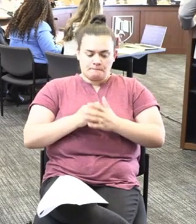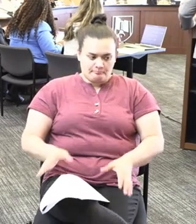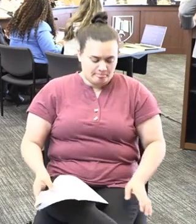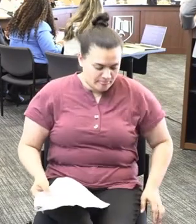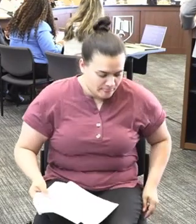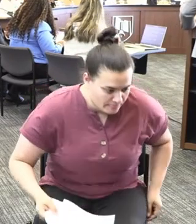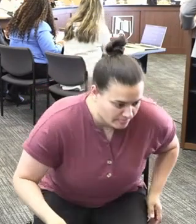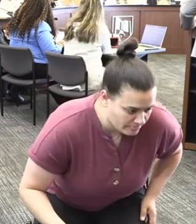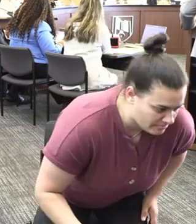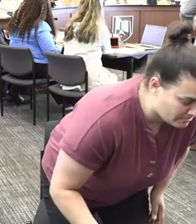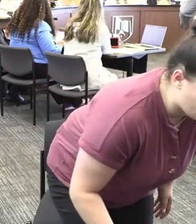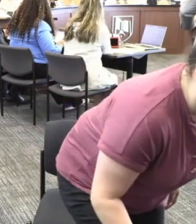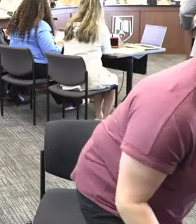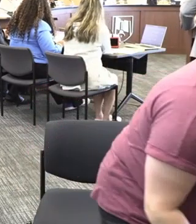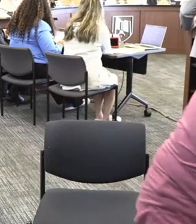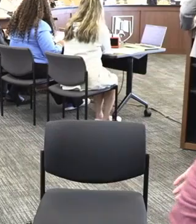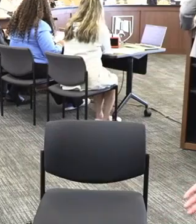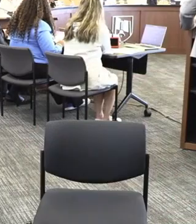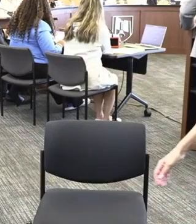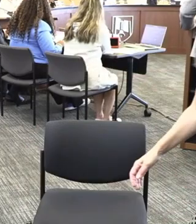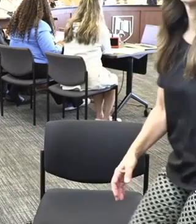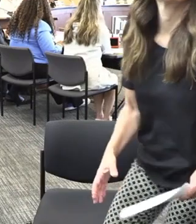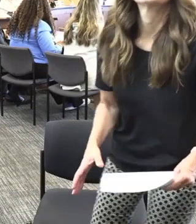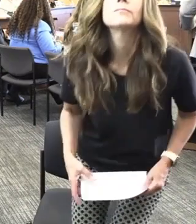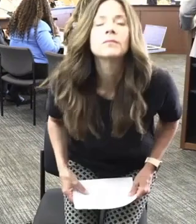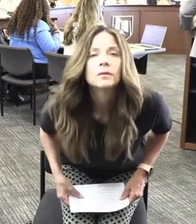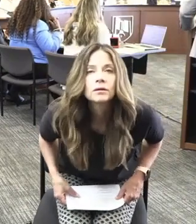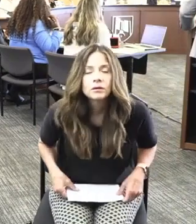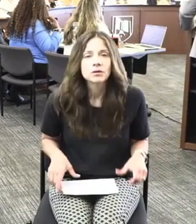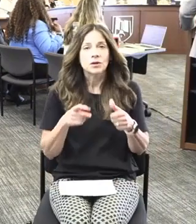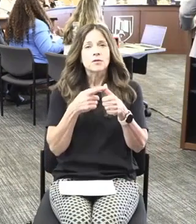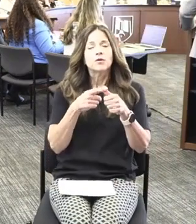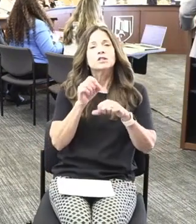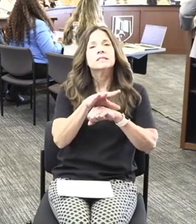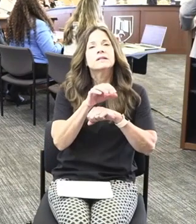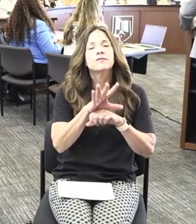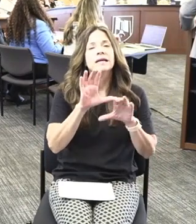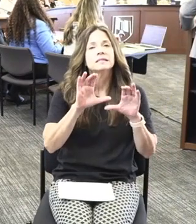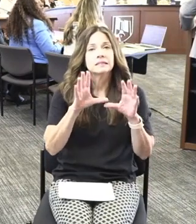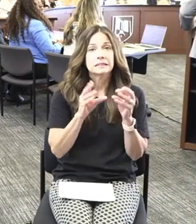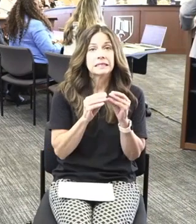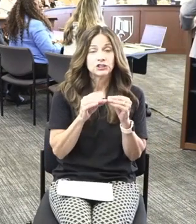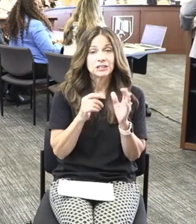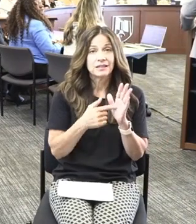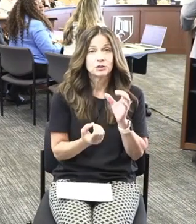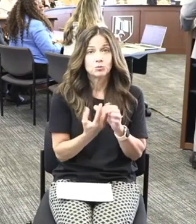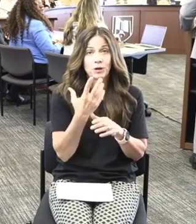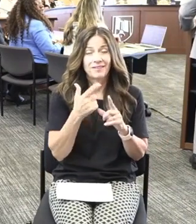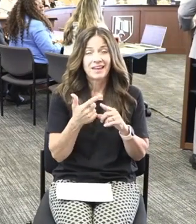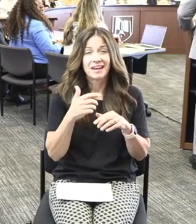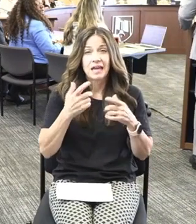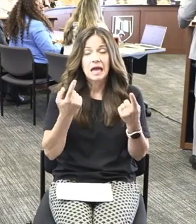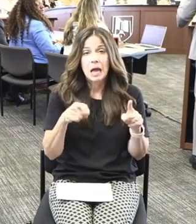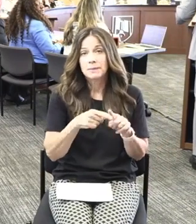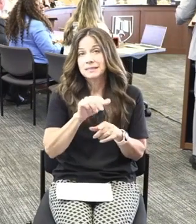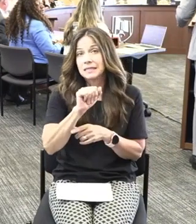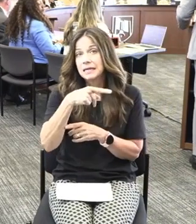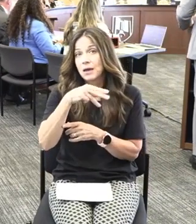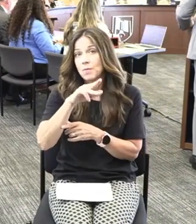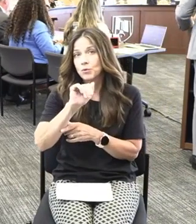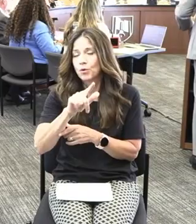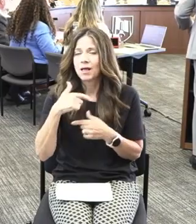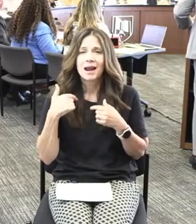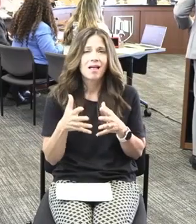The first, the first advising session this spring, which took place in April, had record